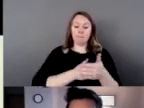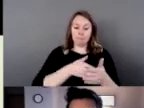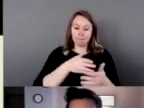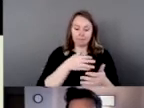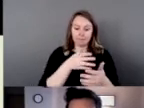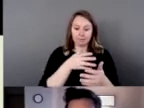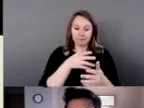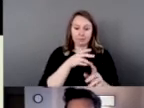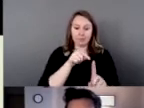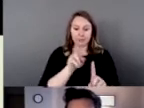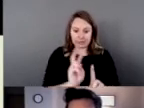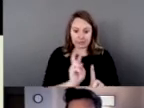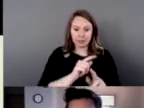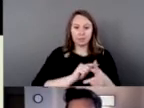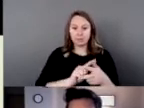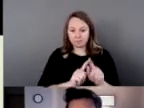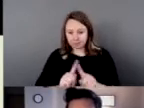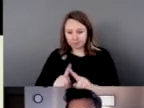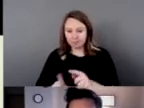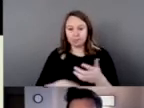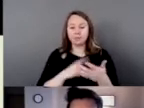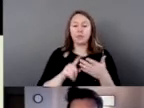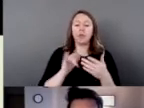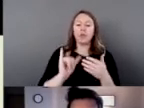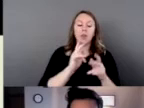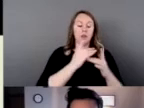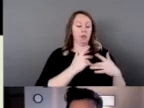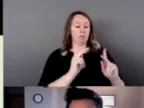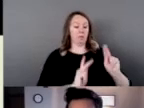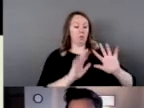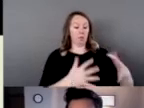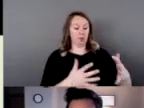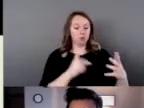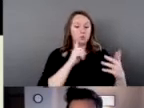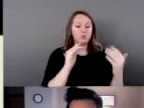populations such as children, inmates, elderly,